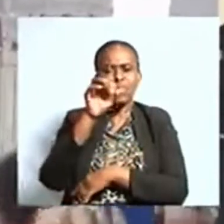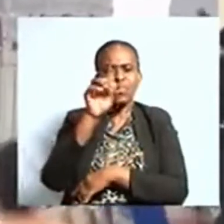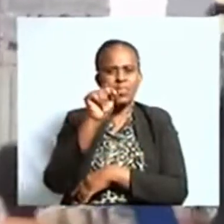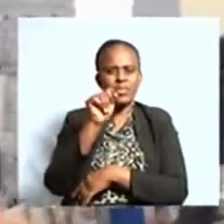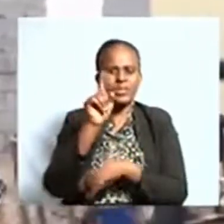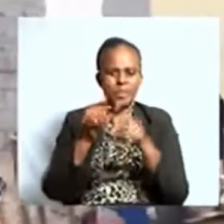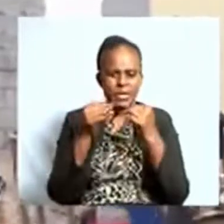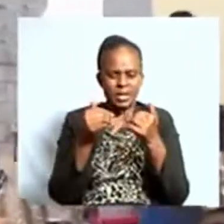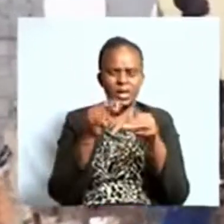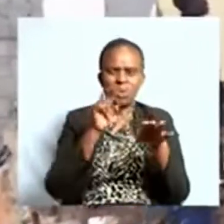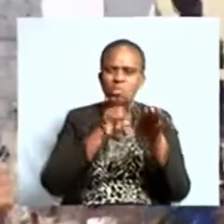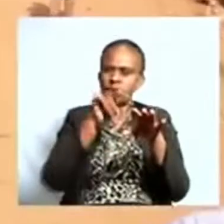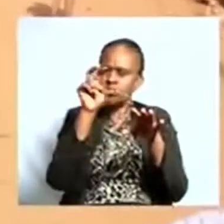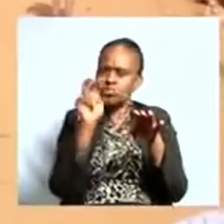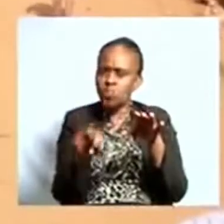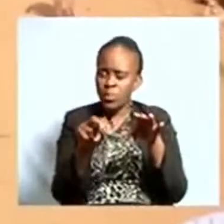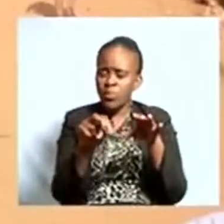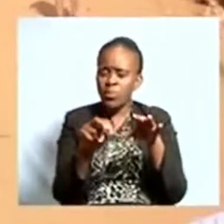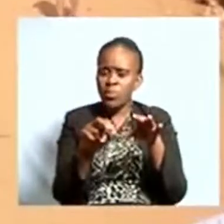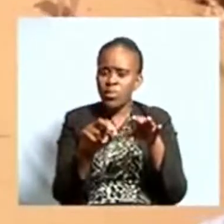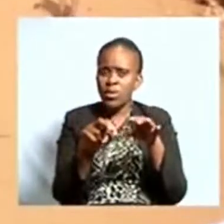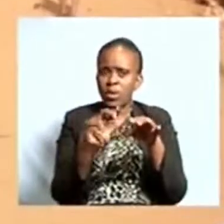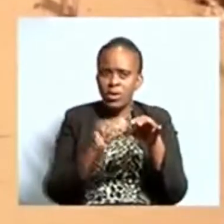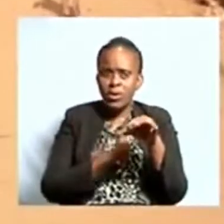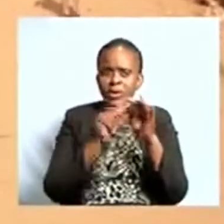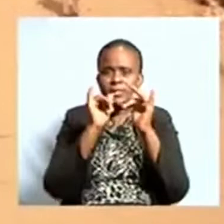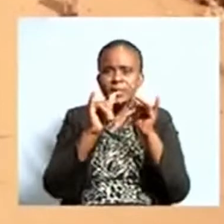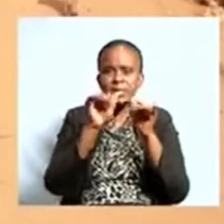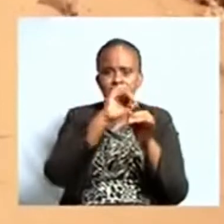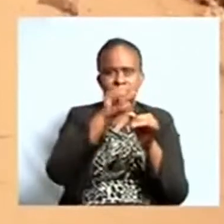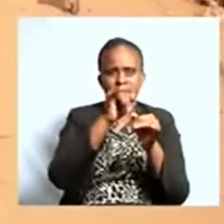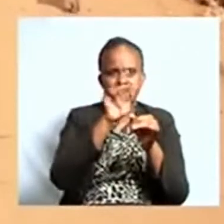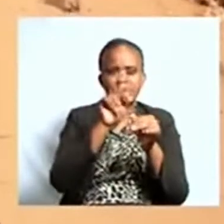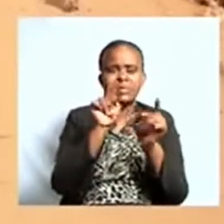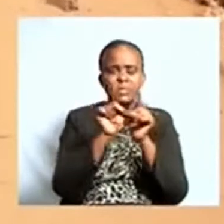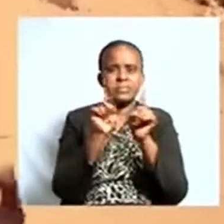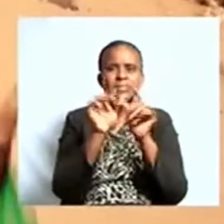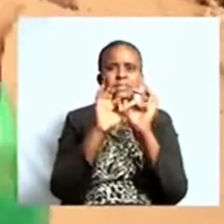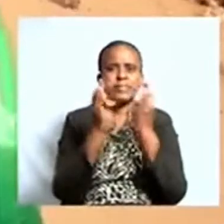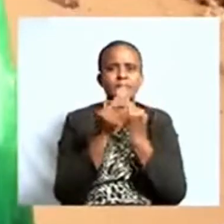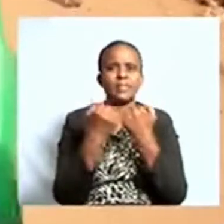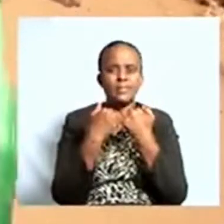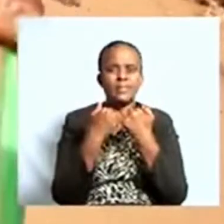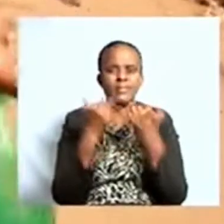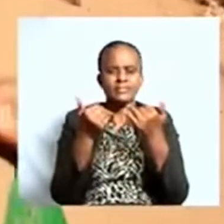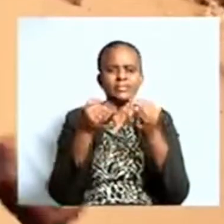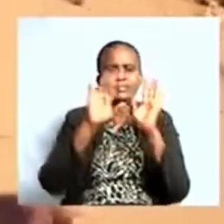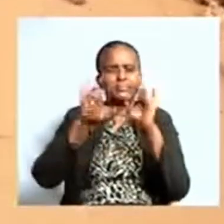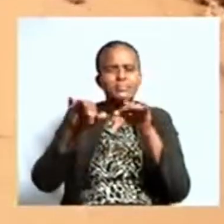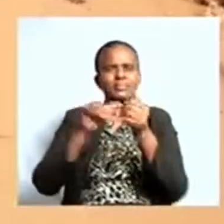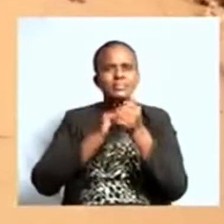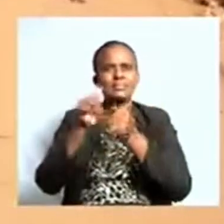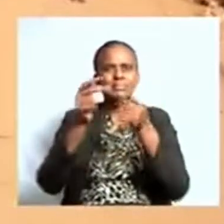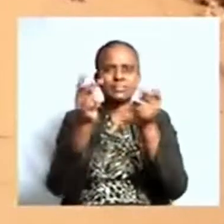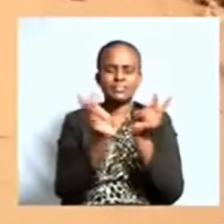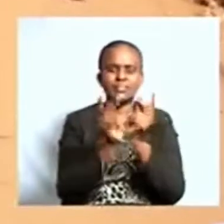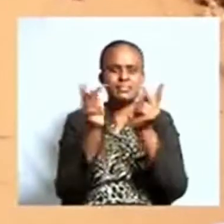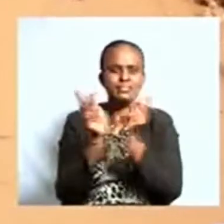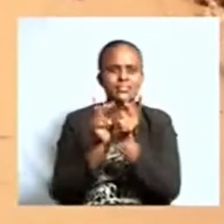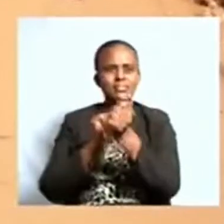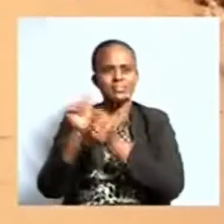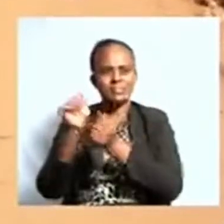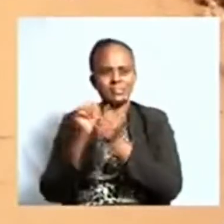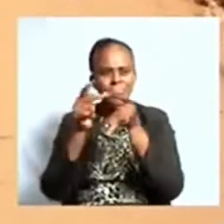futi kwenze ko serukira ngati wafika kuma plot tevena ngutezo nkala kujeke ndiye kuli ma families kwati mabando kusia kuja kutala